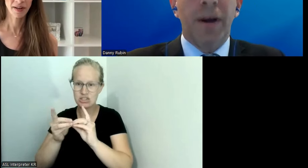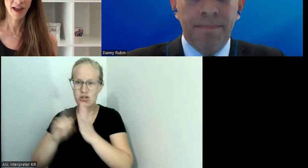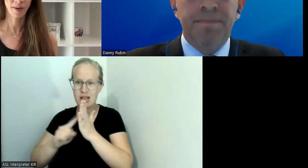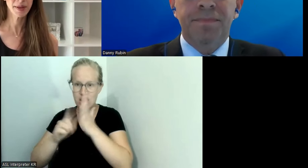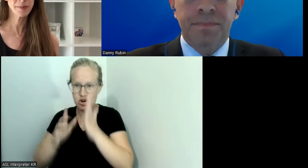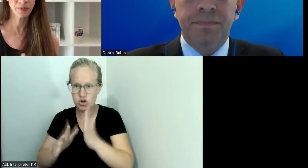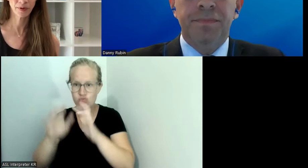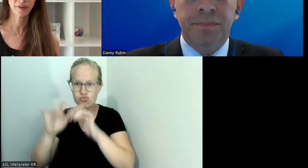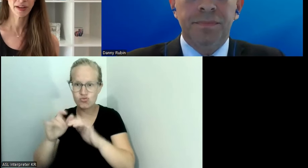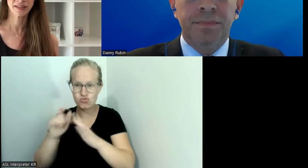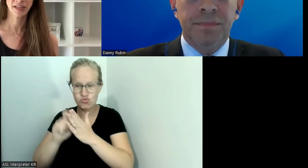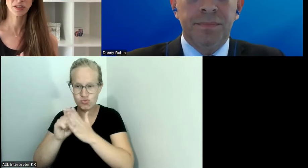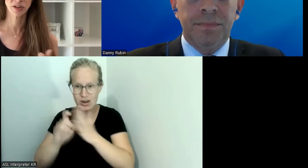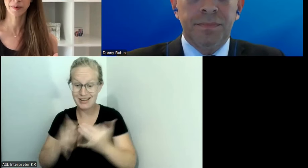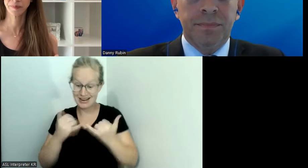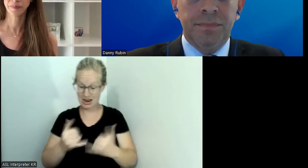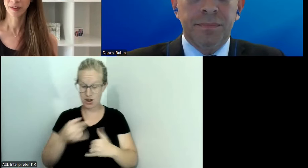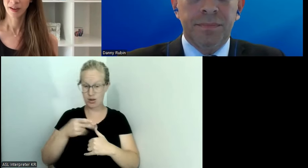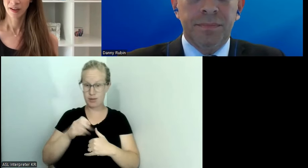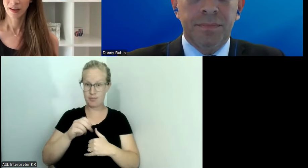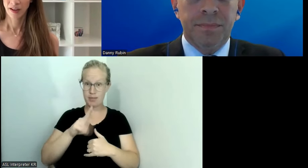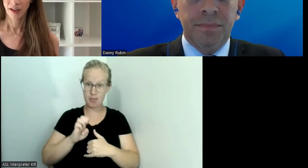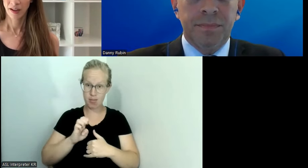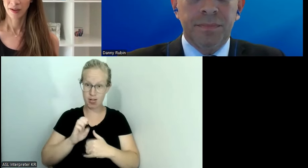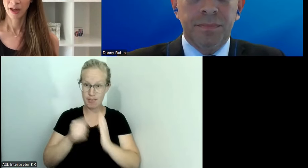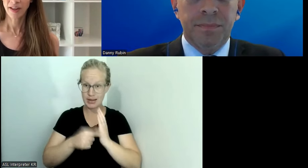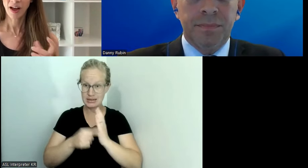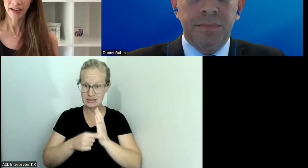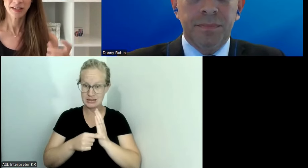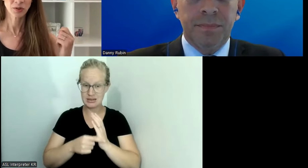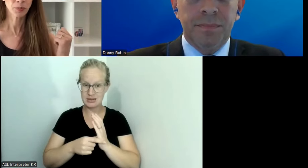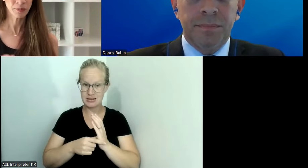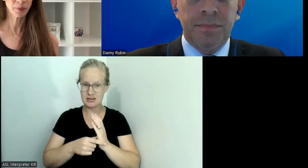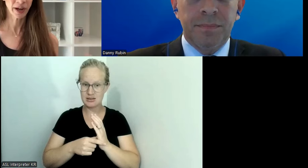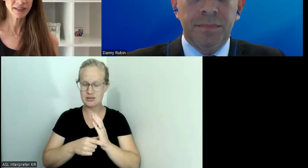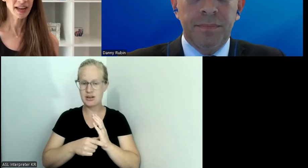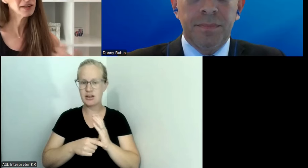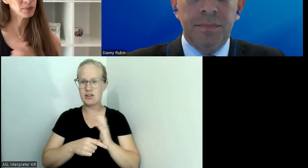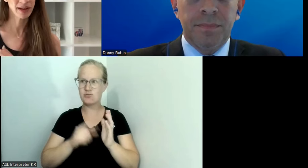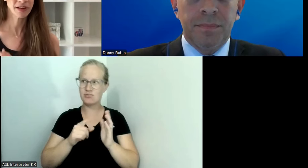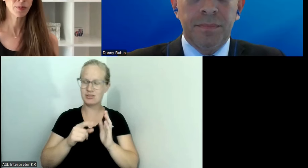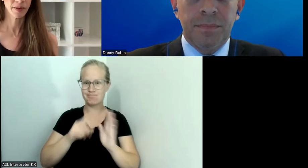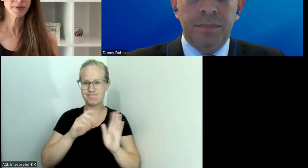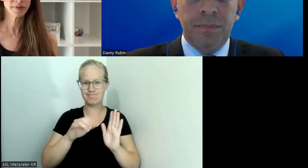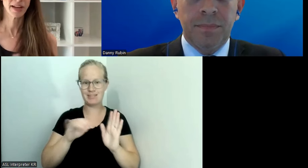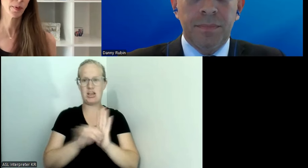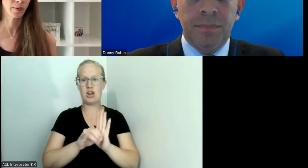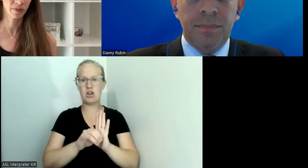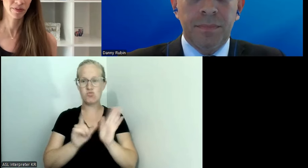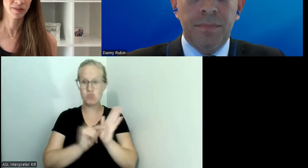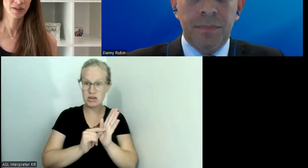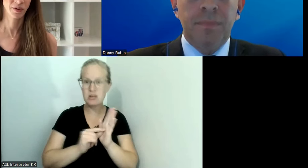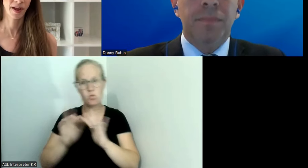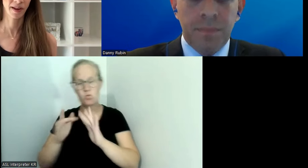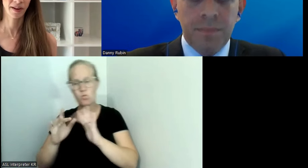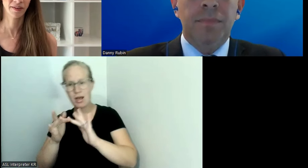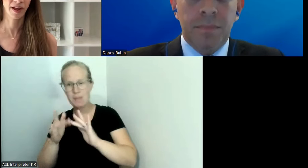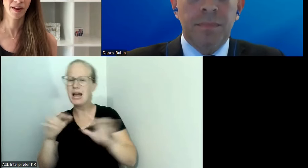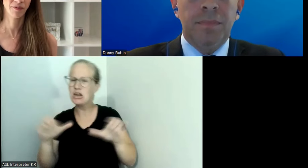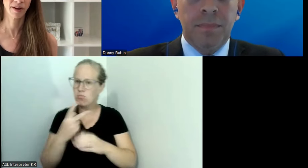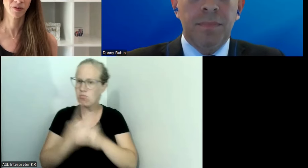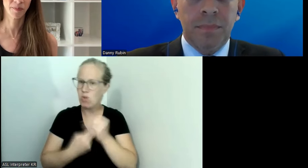but now at people, it's such, um, um, iconic sort of print brand and web and web. I do both. So